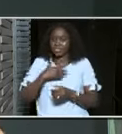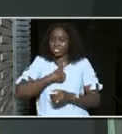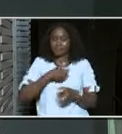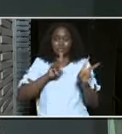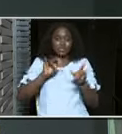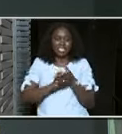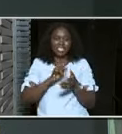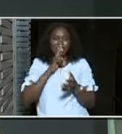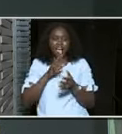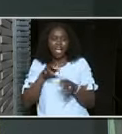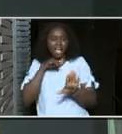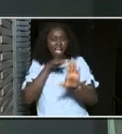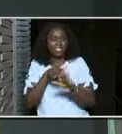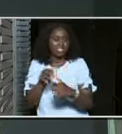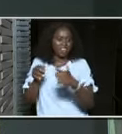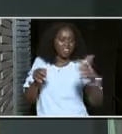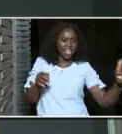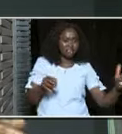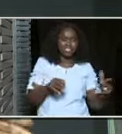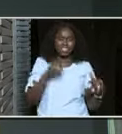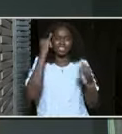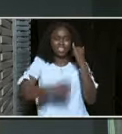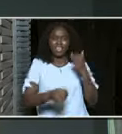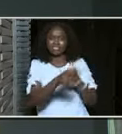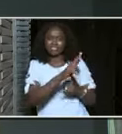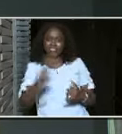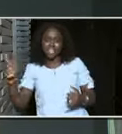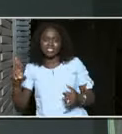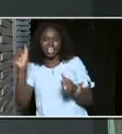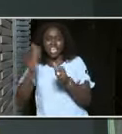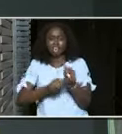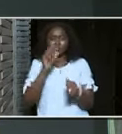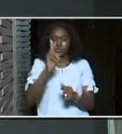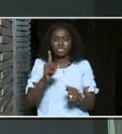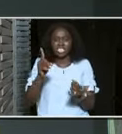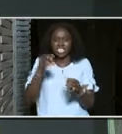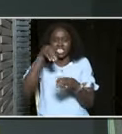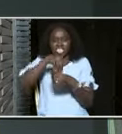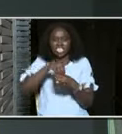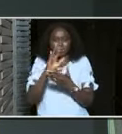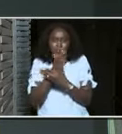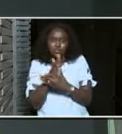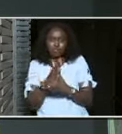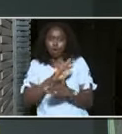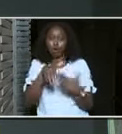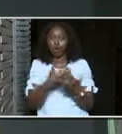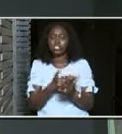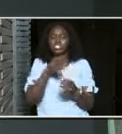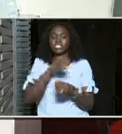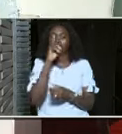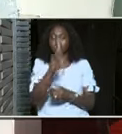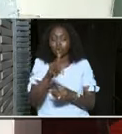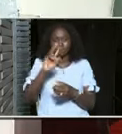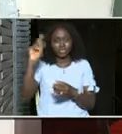extreme left, extreme right, and everybody in between were all in one political